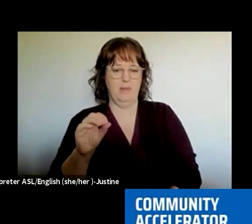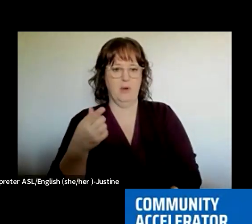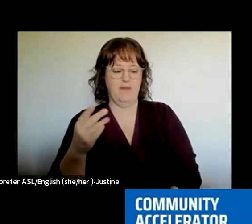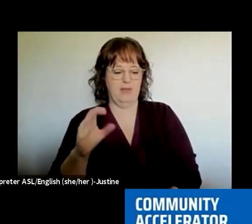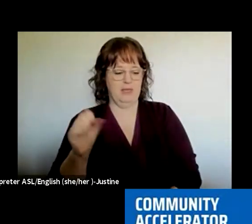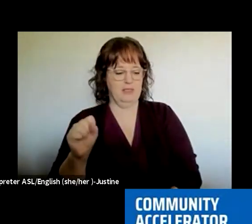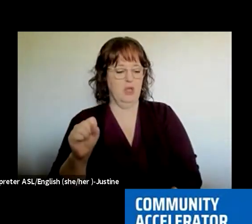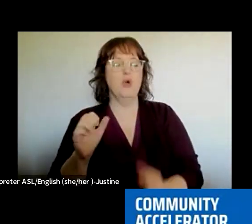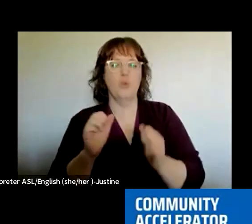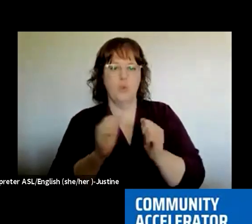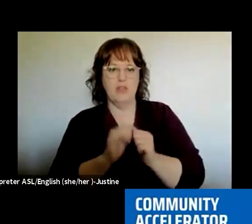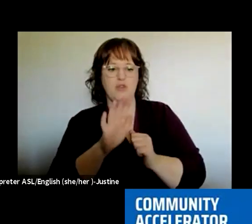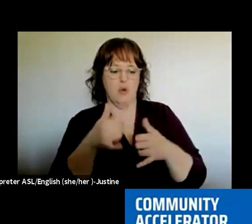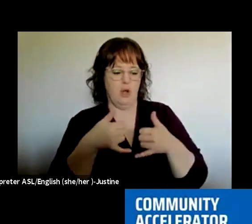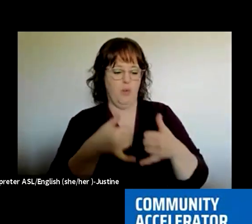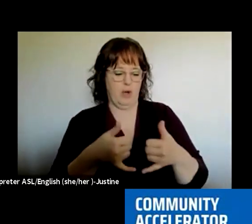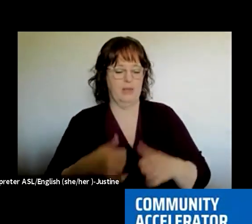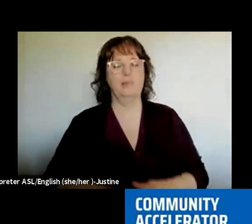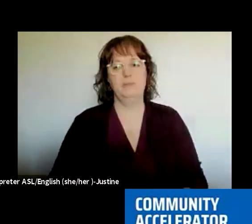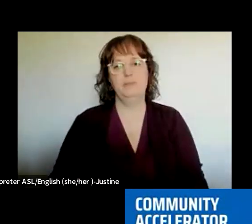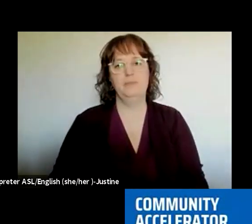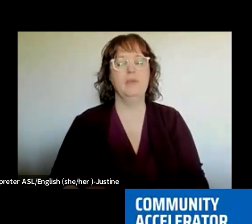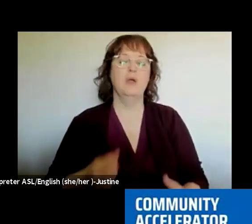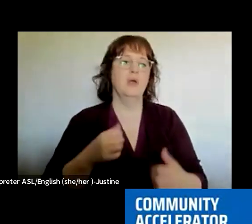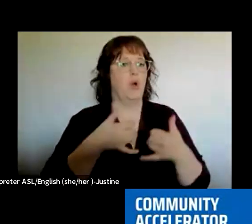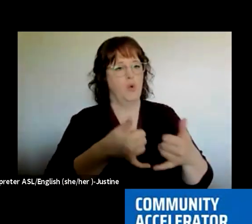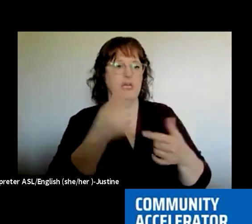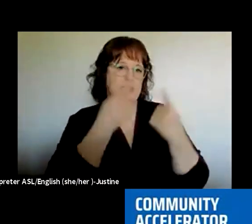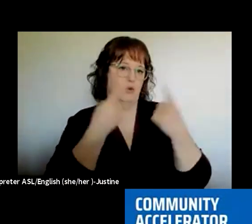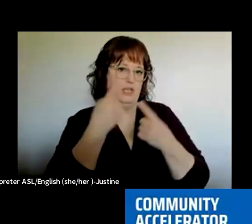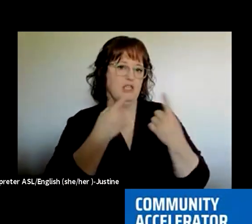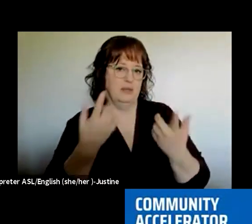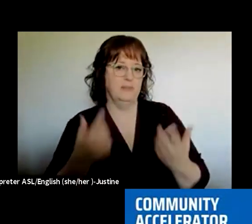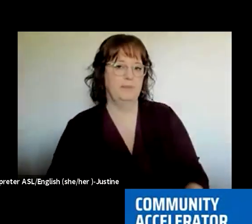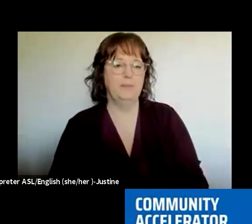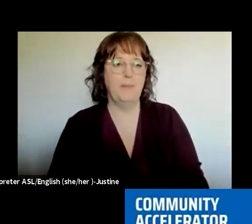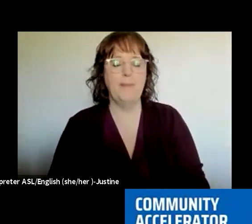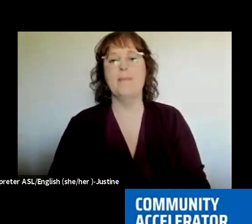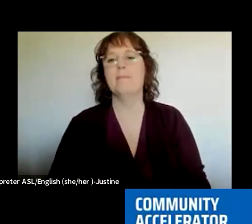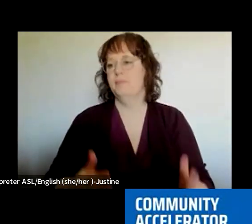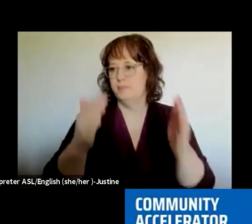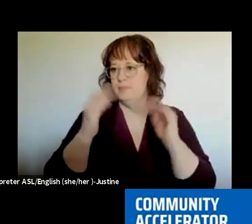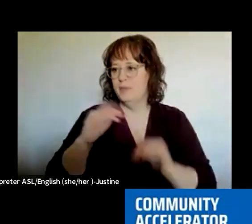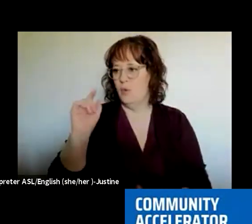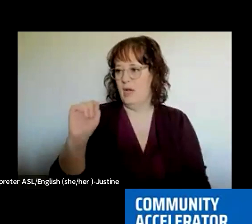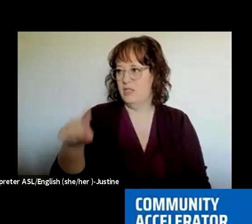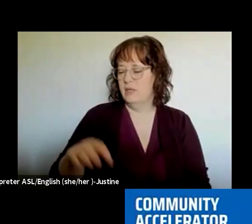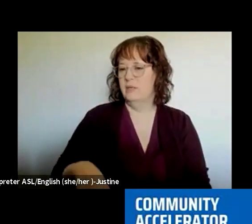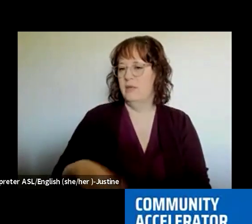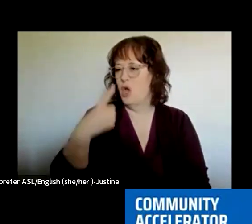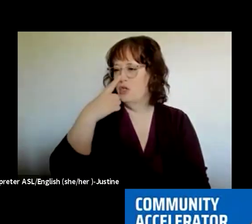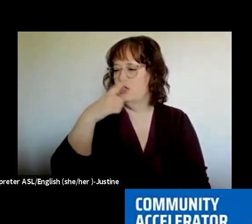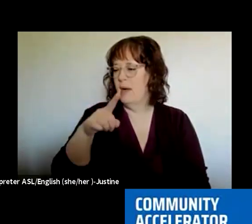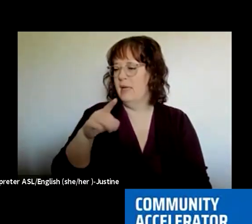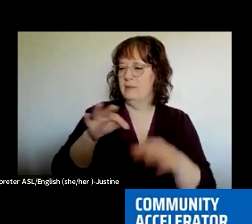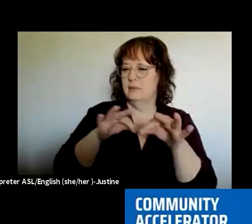consideration. Thanks, Ellen. All right, our next question is, can you speak more to what you